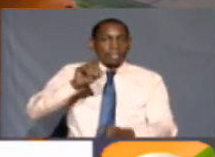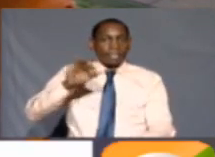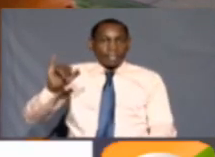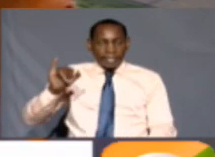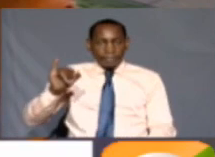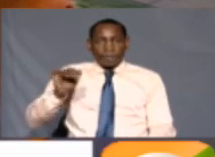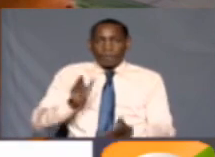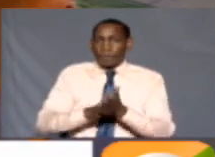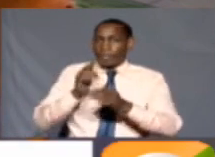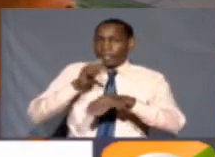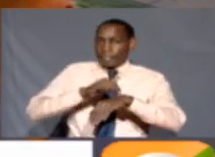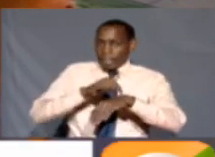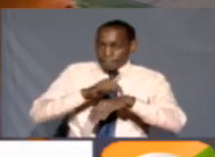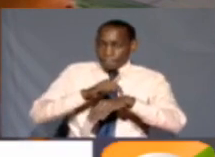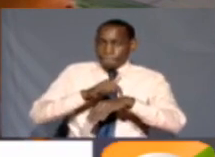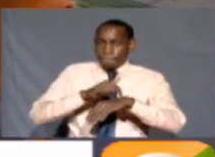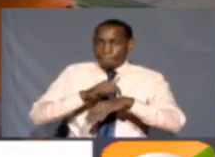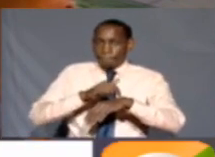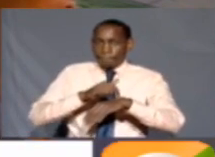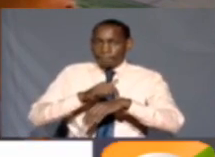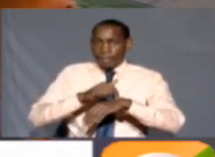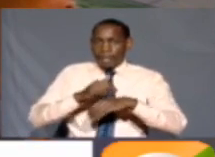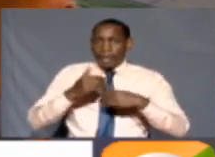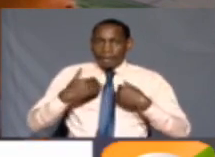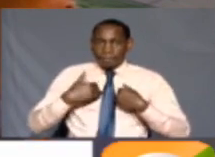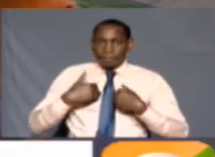Over time, there has been some